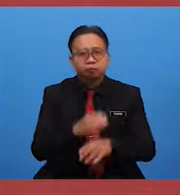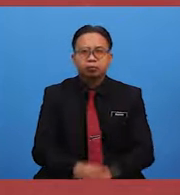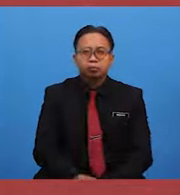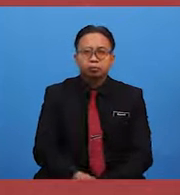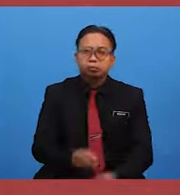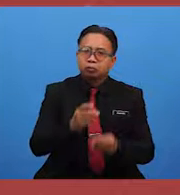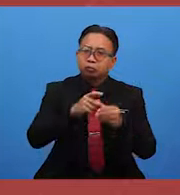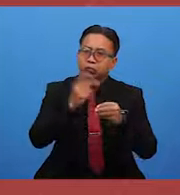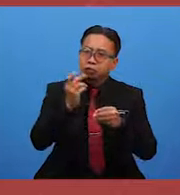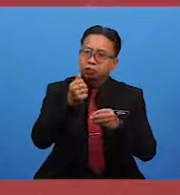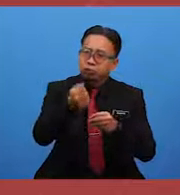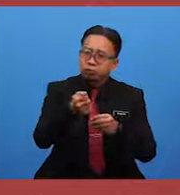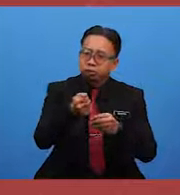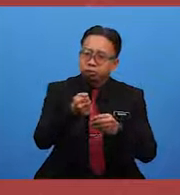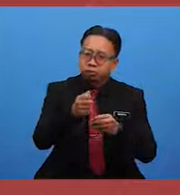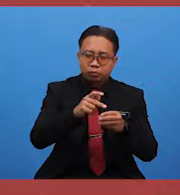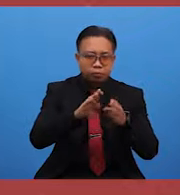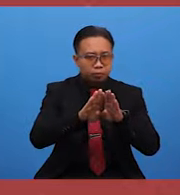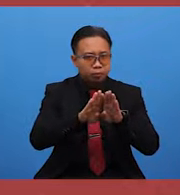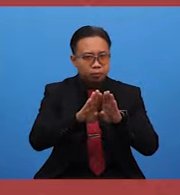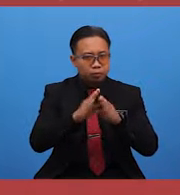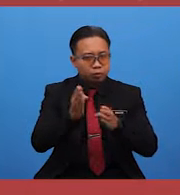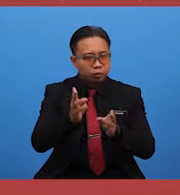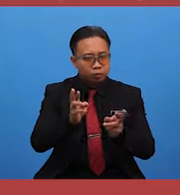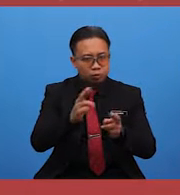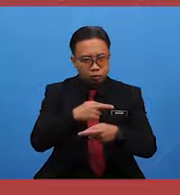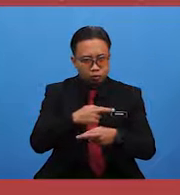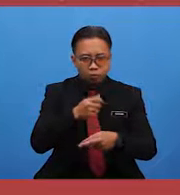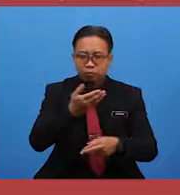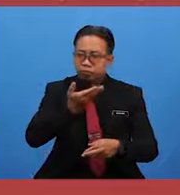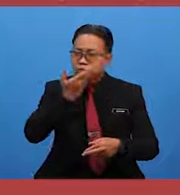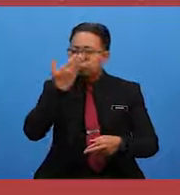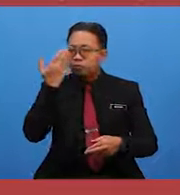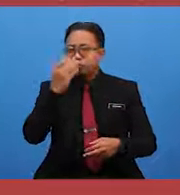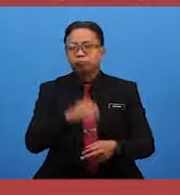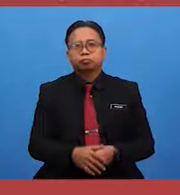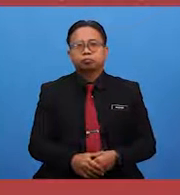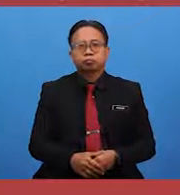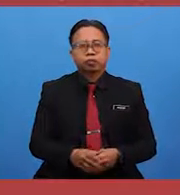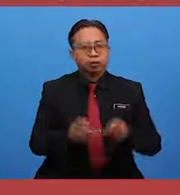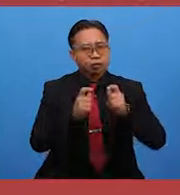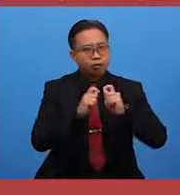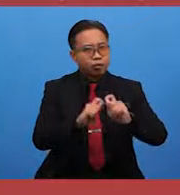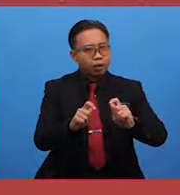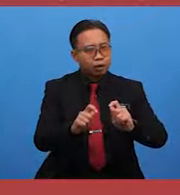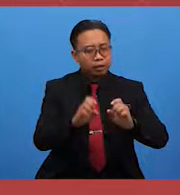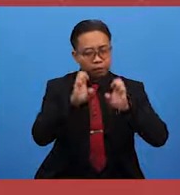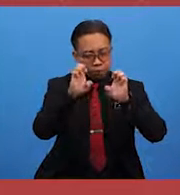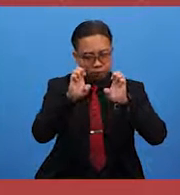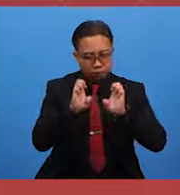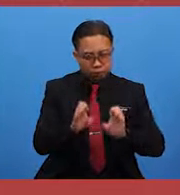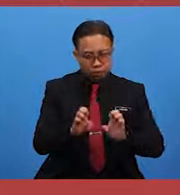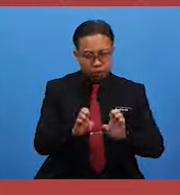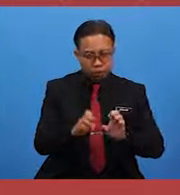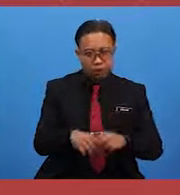and inhale the fresh air in the morning. If you are a beginner, try a less vigorous exercise